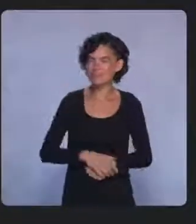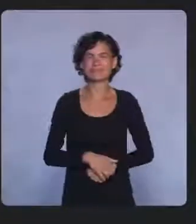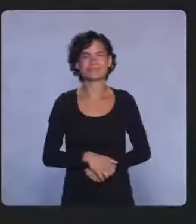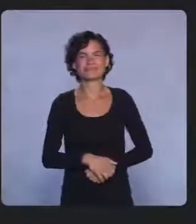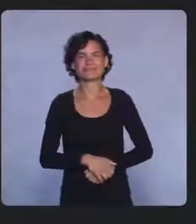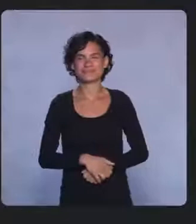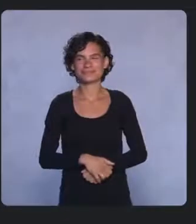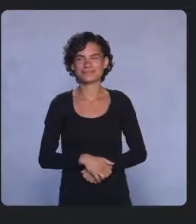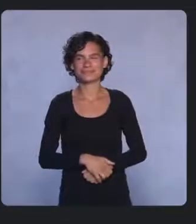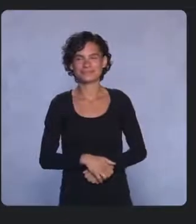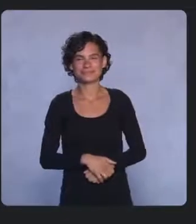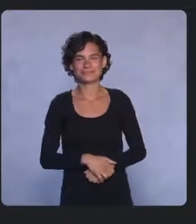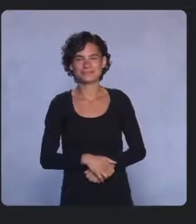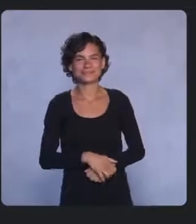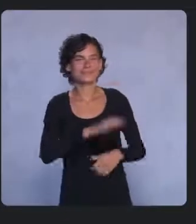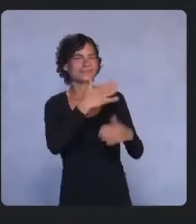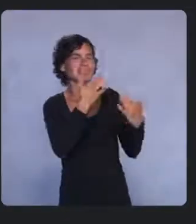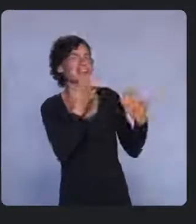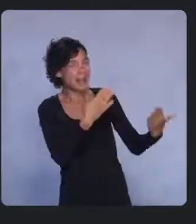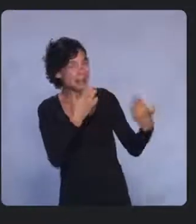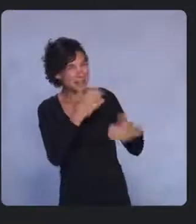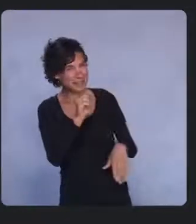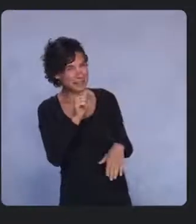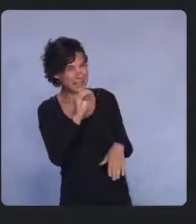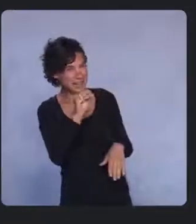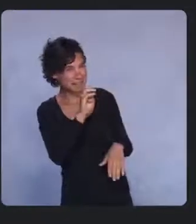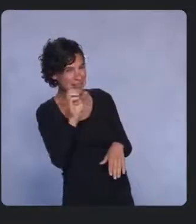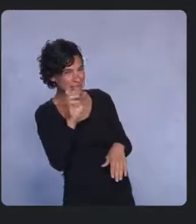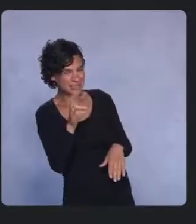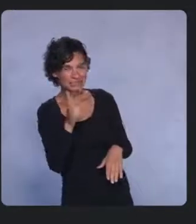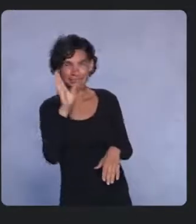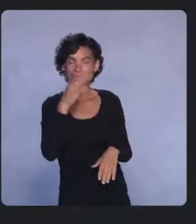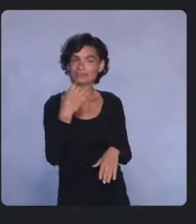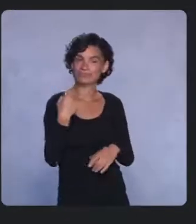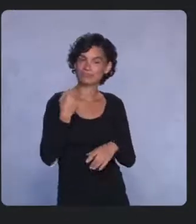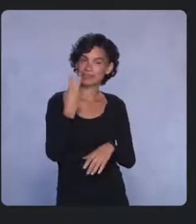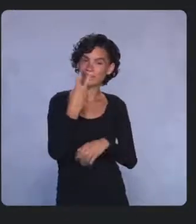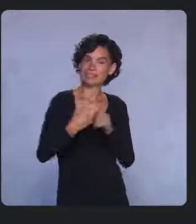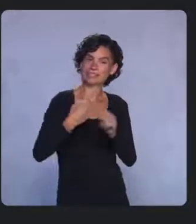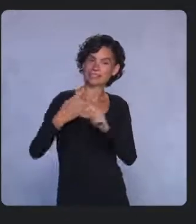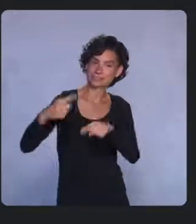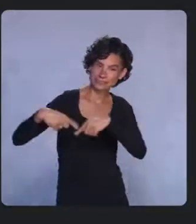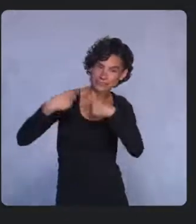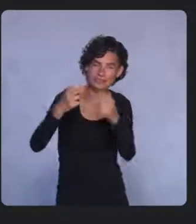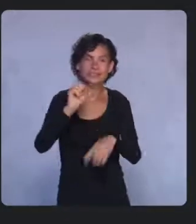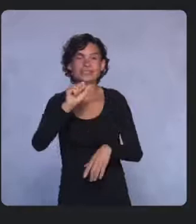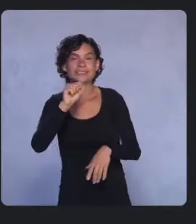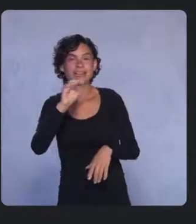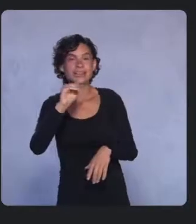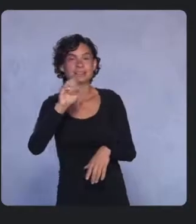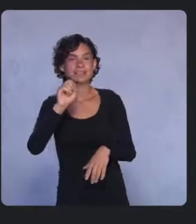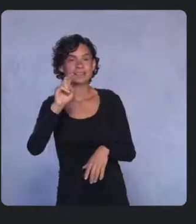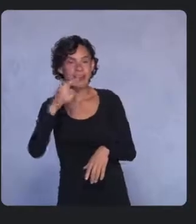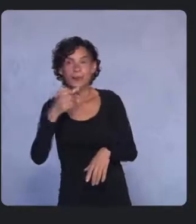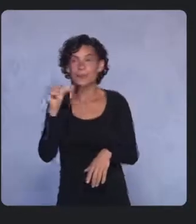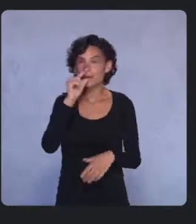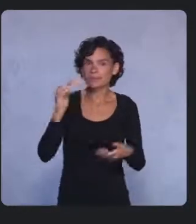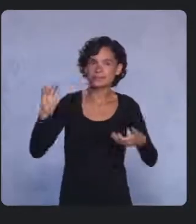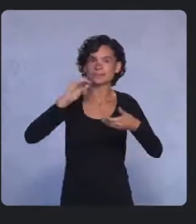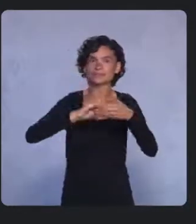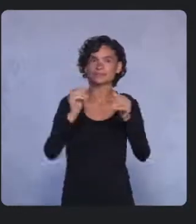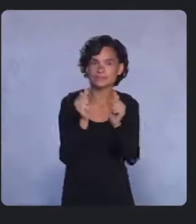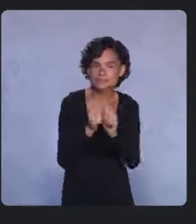Thank you, Samir. For the past 12 years, Samsung and Google have worked together and made Samsung Galaxy and Android